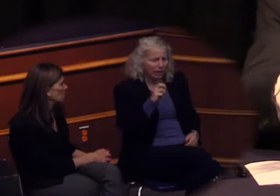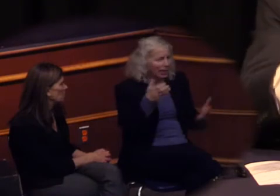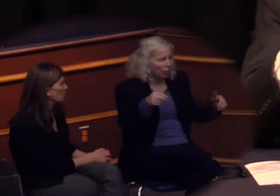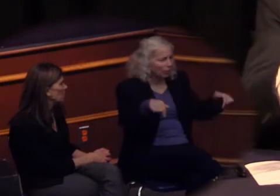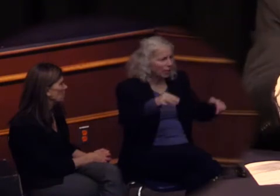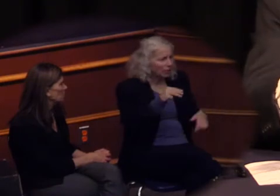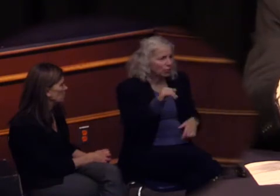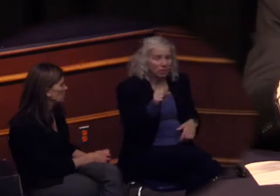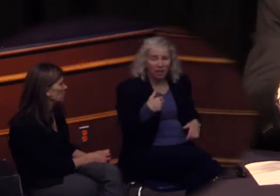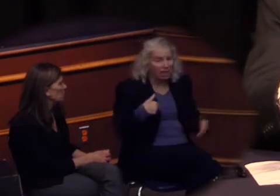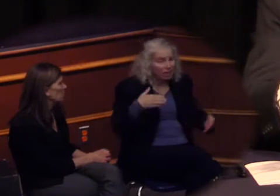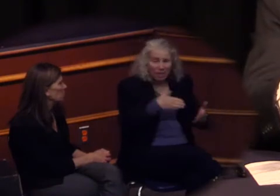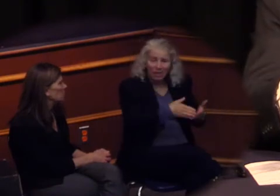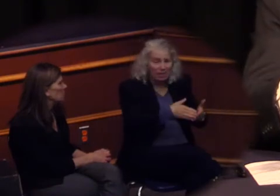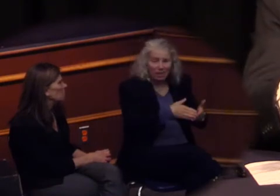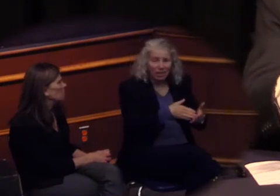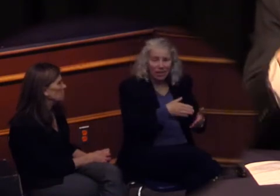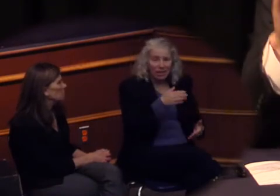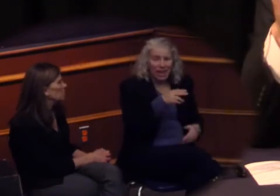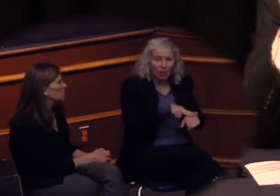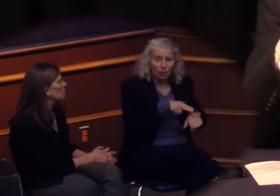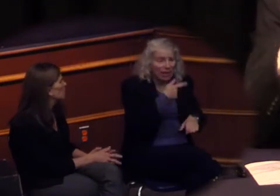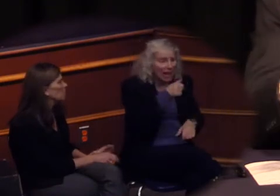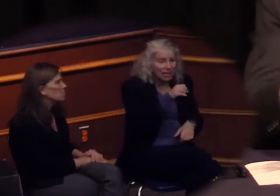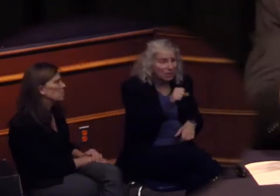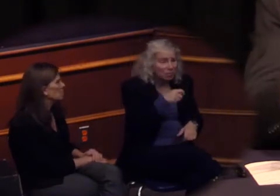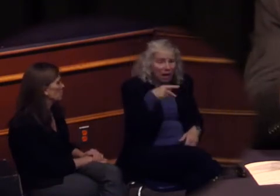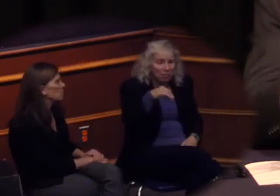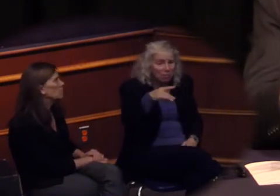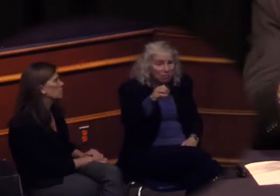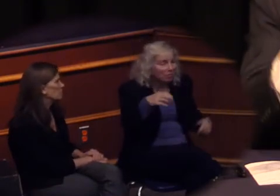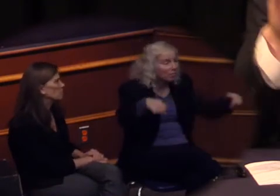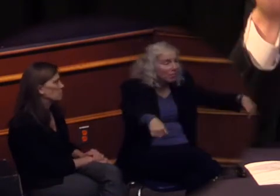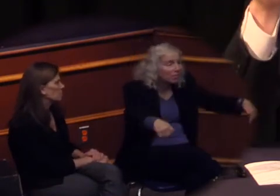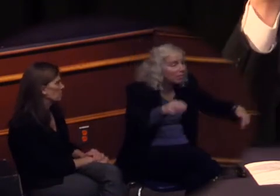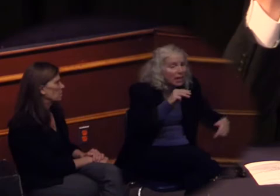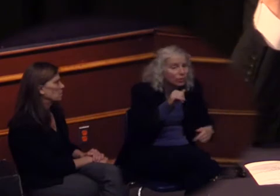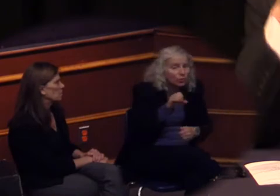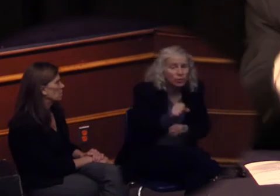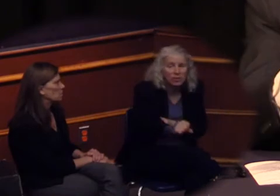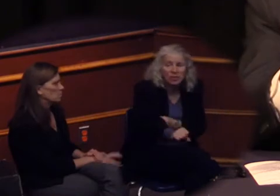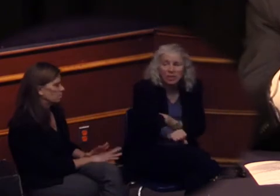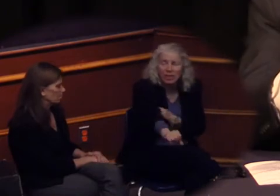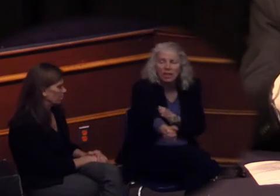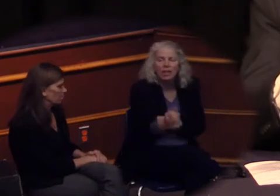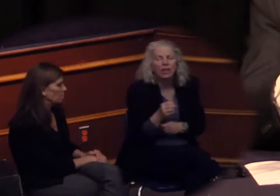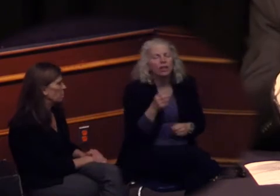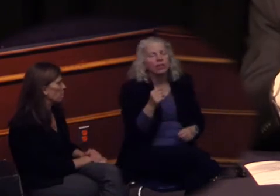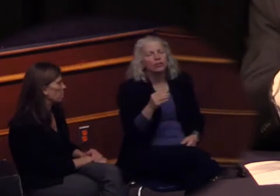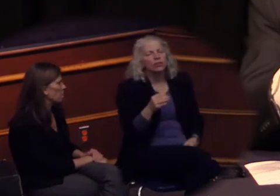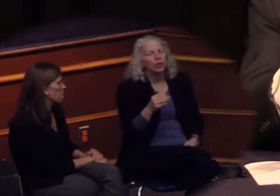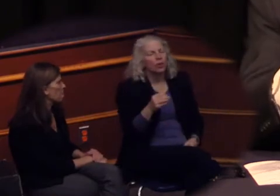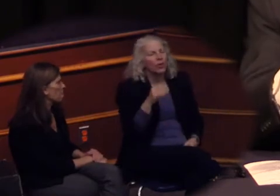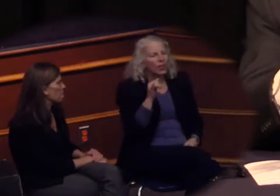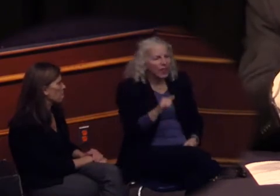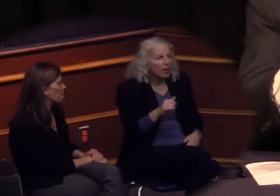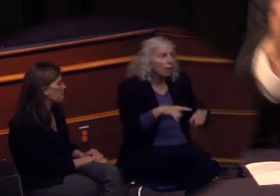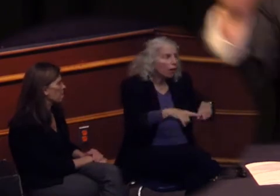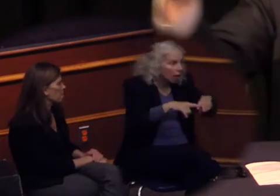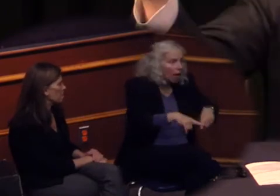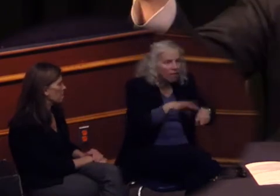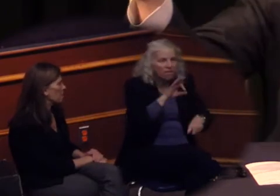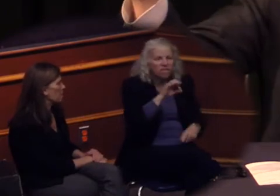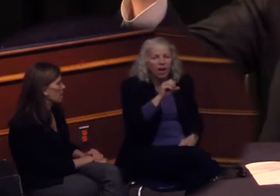of natural gas pipeline infrastructure in Massachusetts, which is just going to further our dependence on fossil fuels